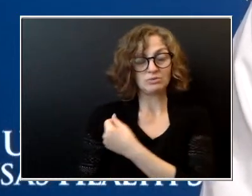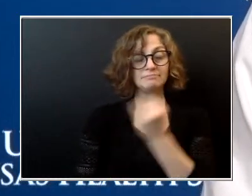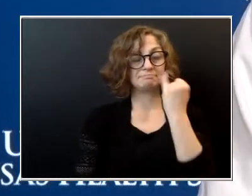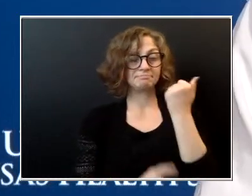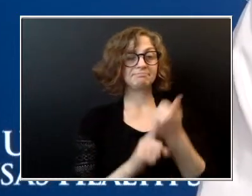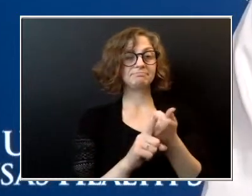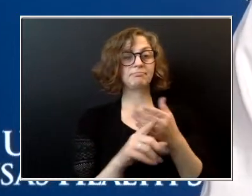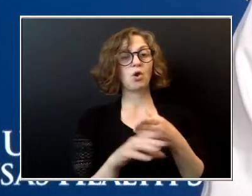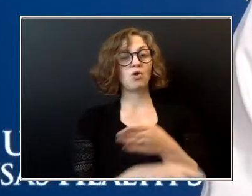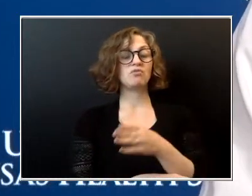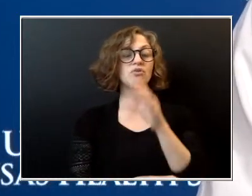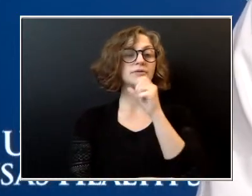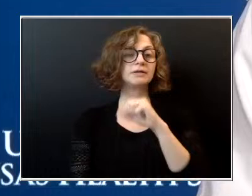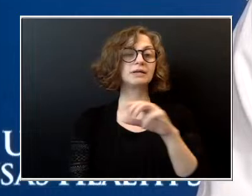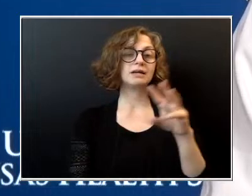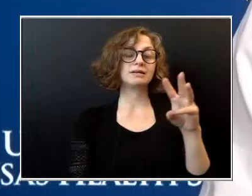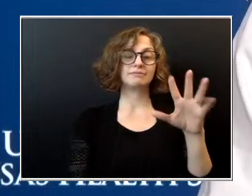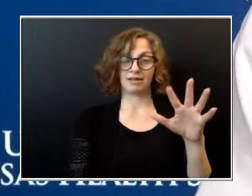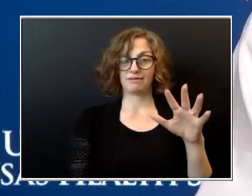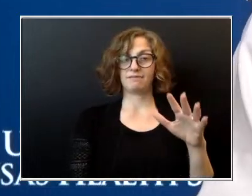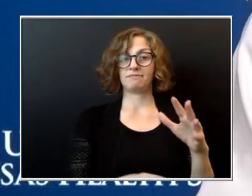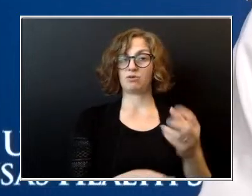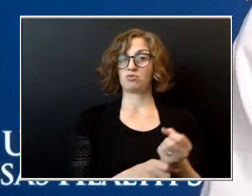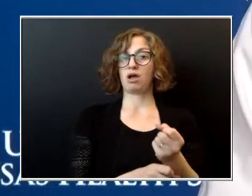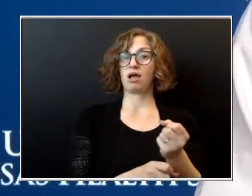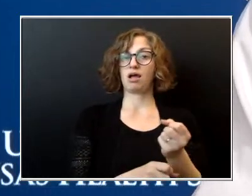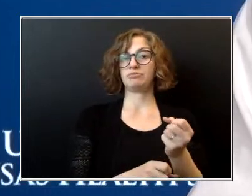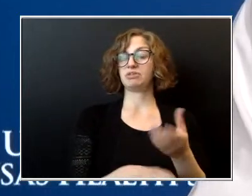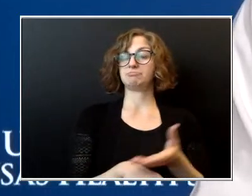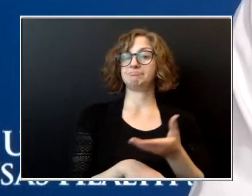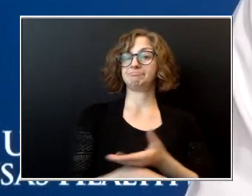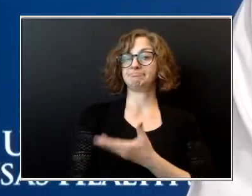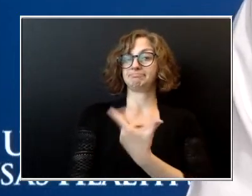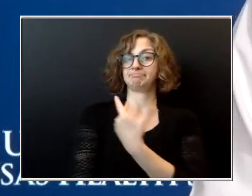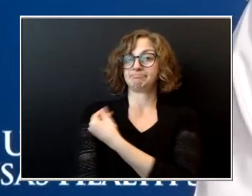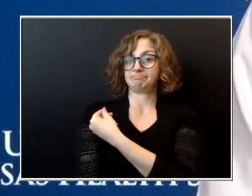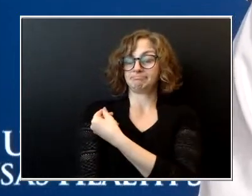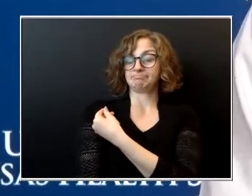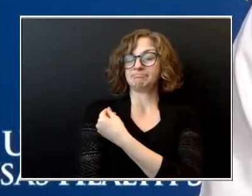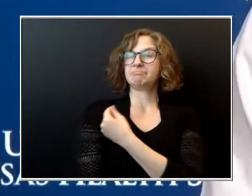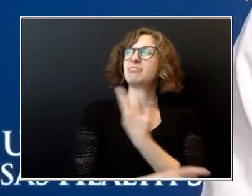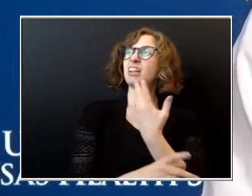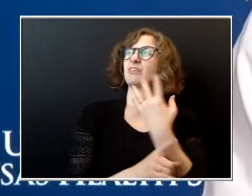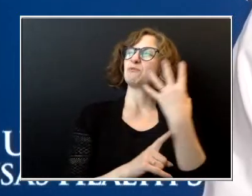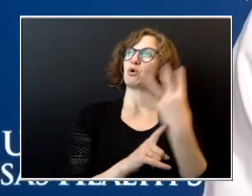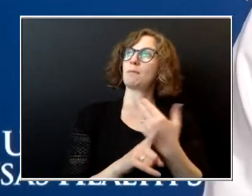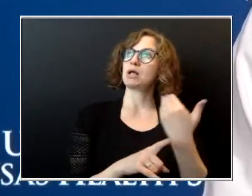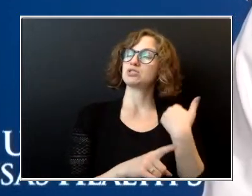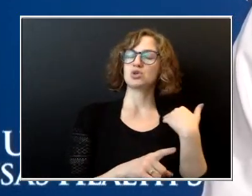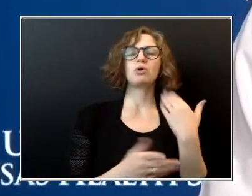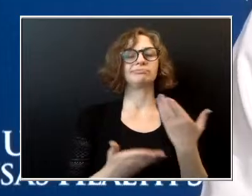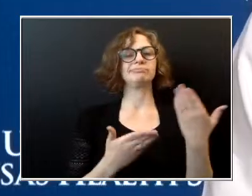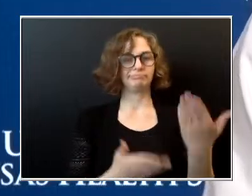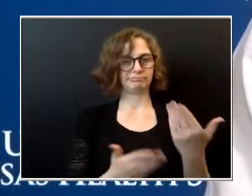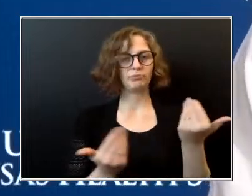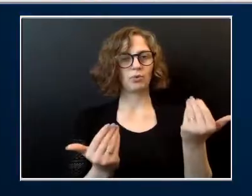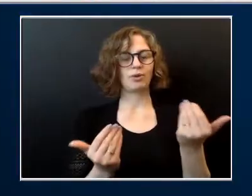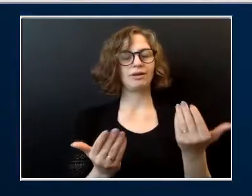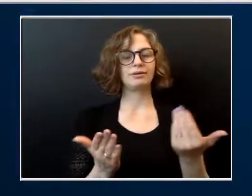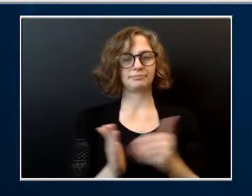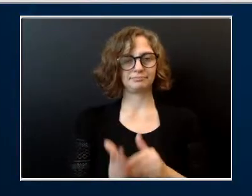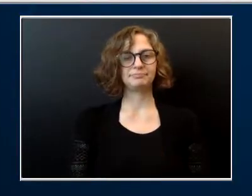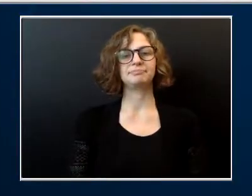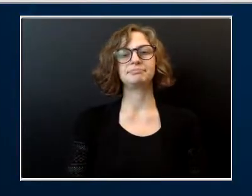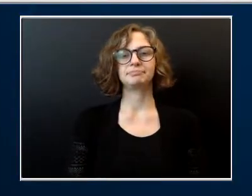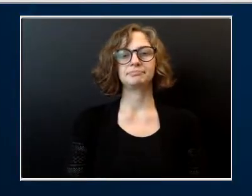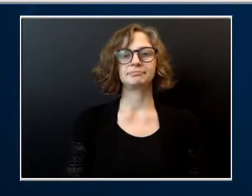received the updated COVID vaccine at least 4 months ago, it is recommended that you get that dose as well. So.